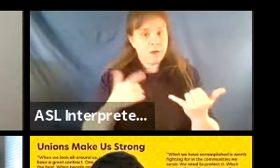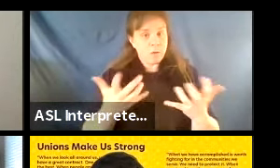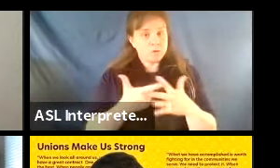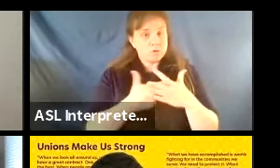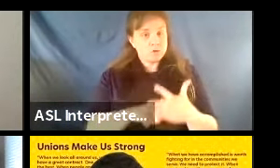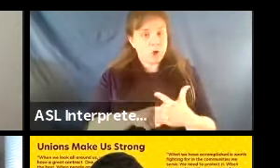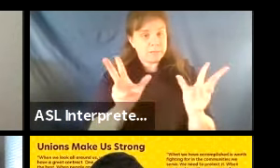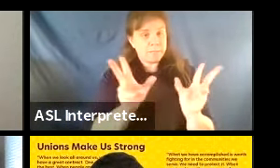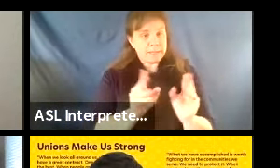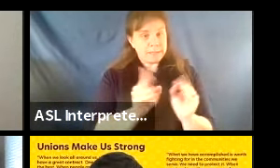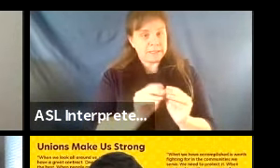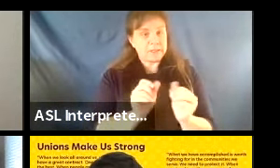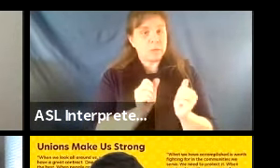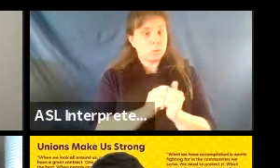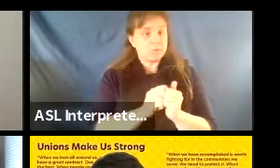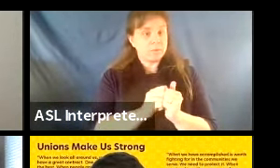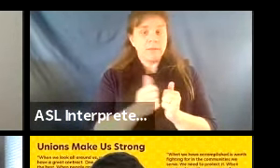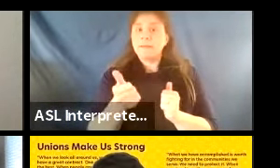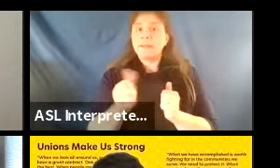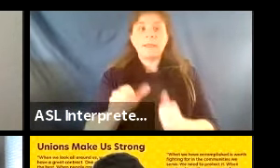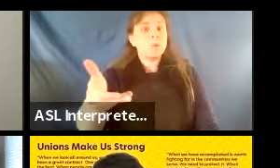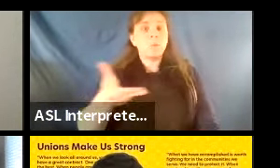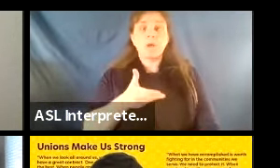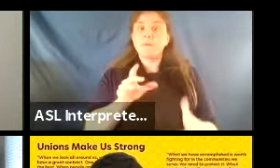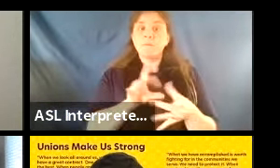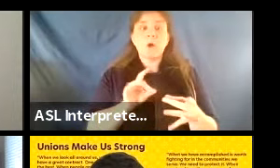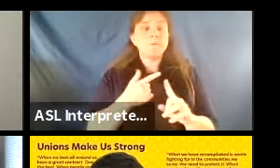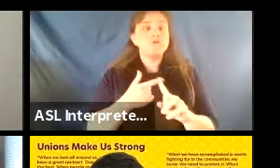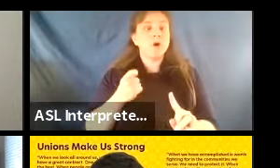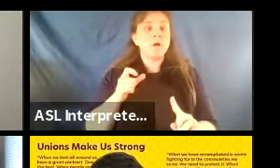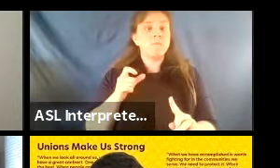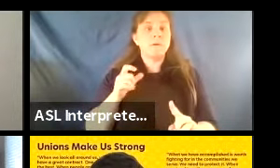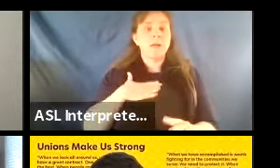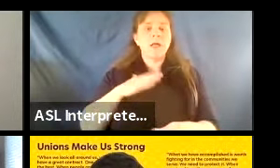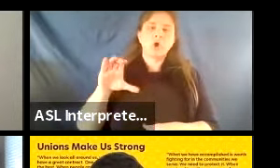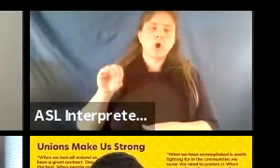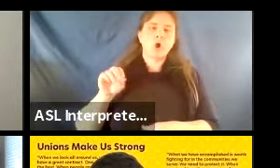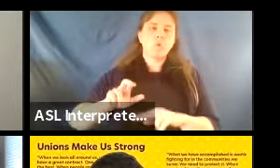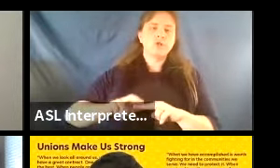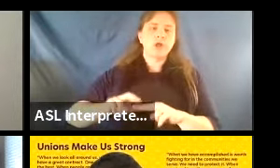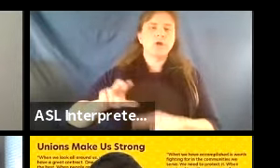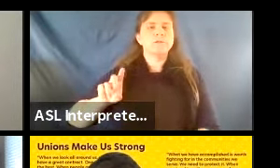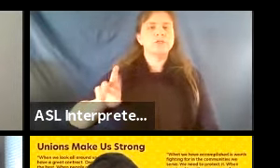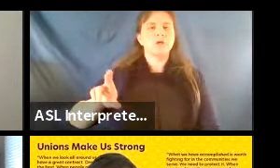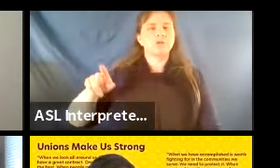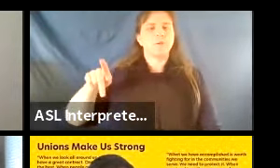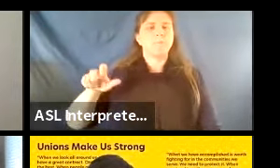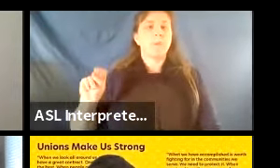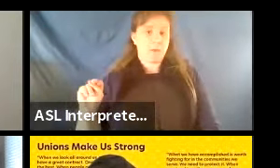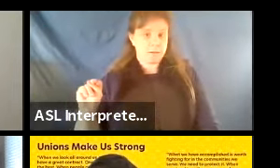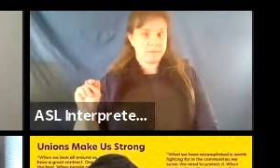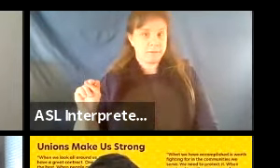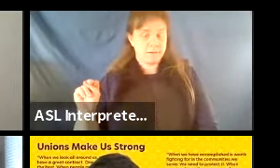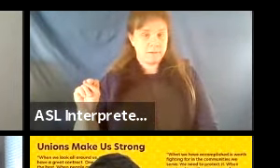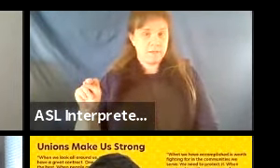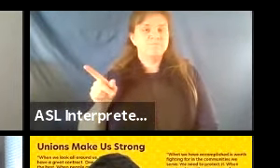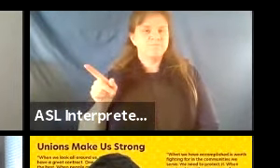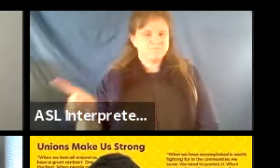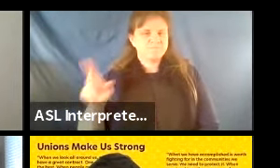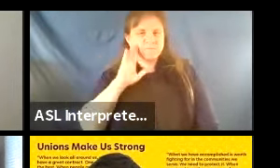meeting with any welcoming comments from my co-chair, Dr. Pan, and then Dr. Pan will start with